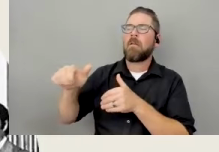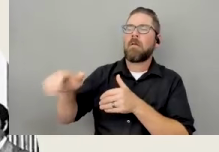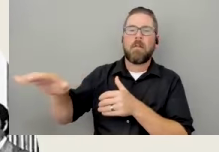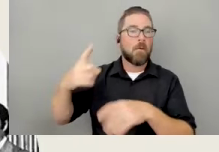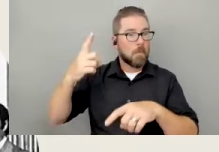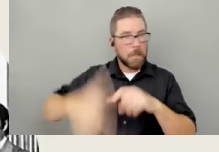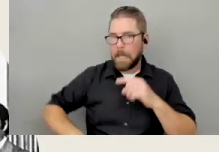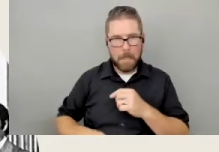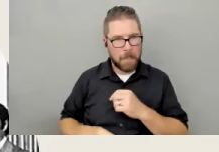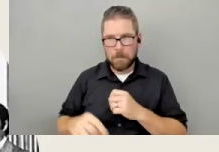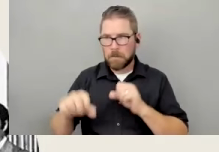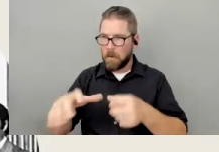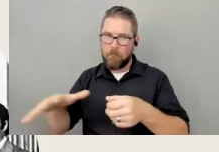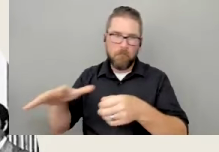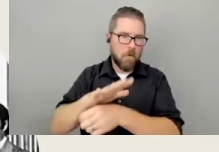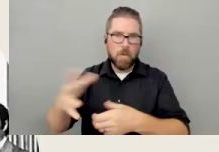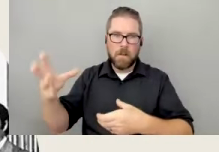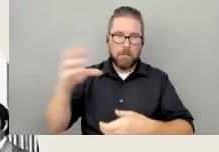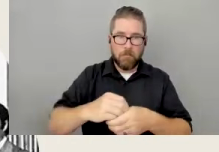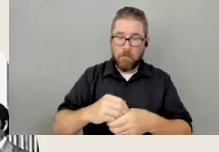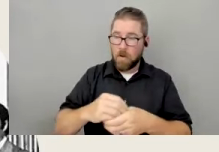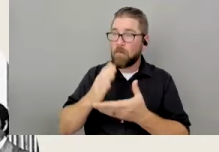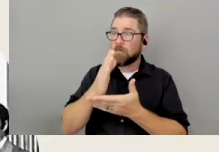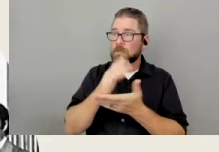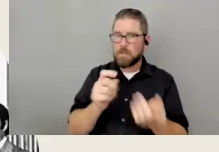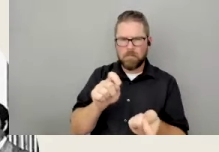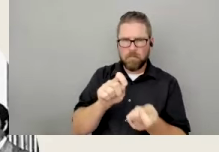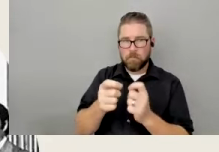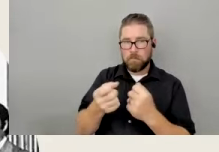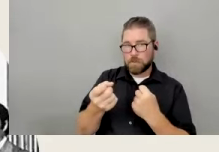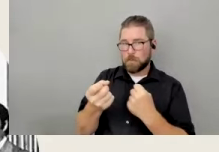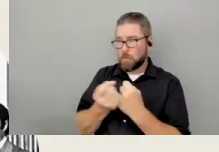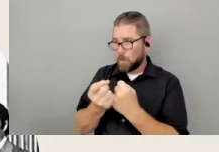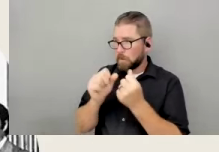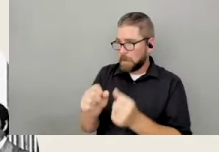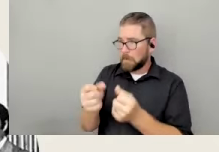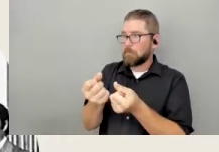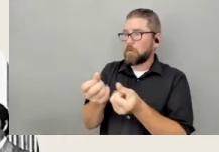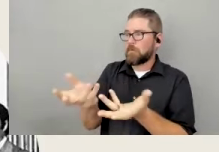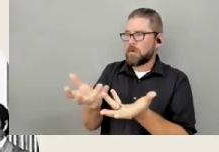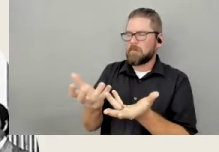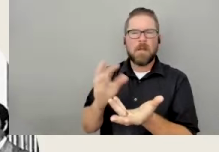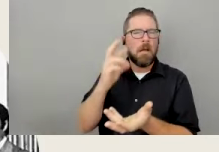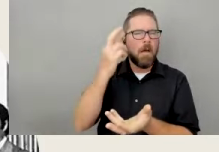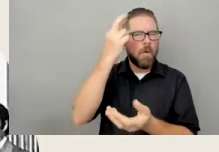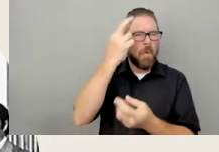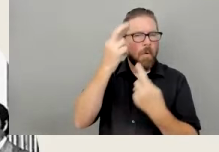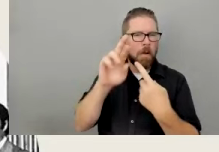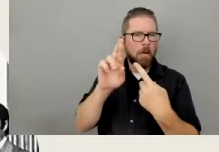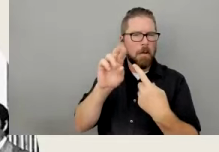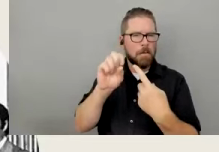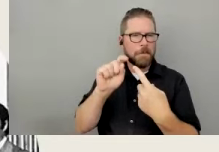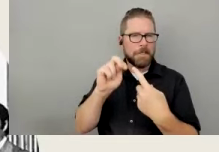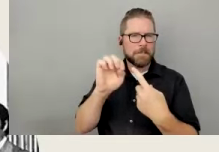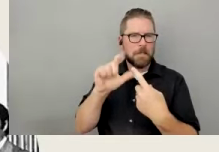school. Reasonable accommodations can be provided as needed. And what's reasonable, it really just depends on like the